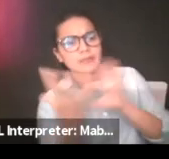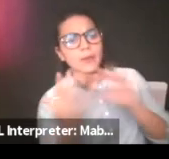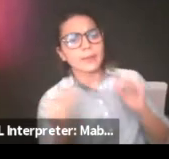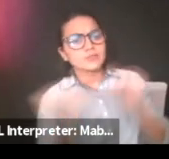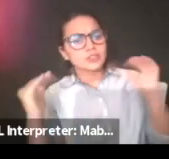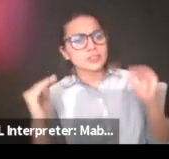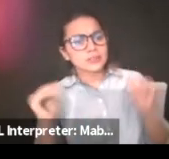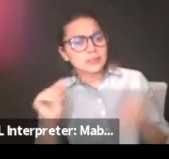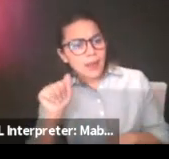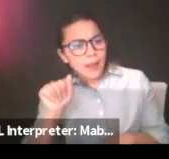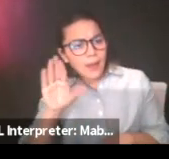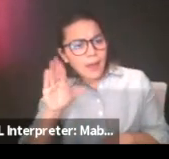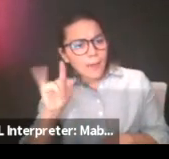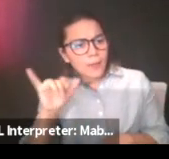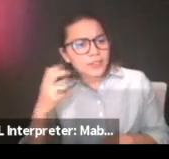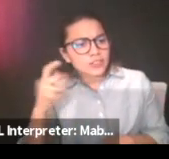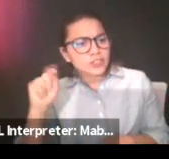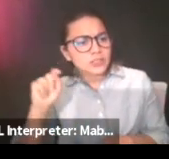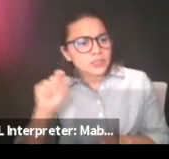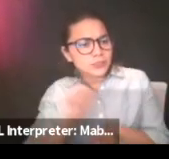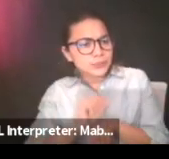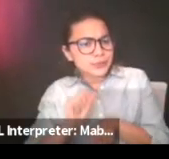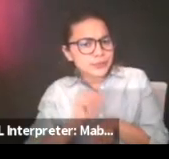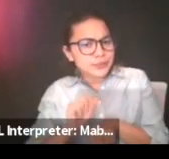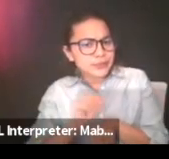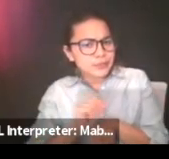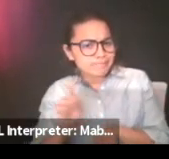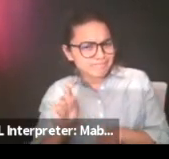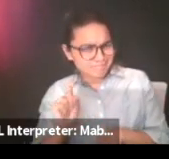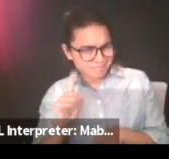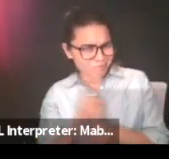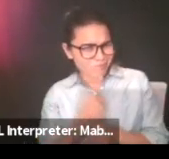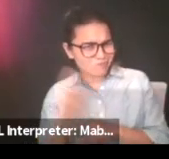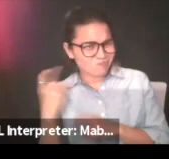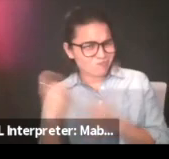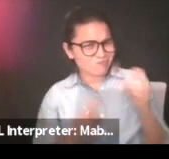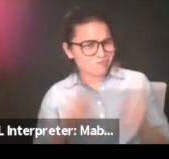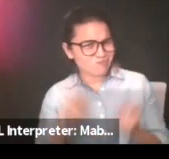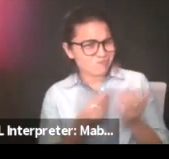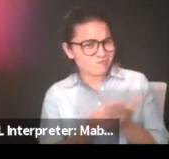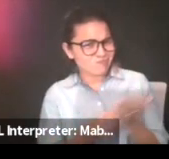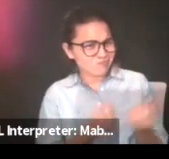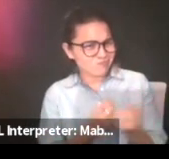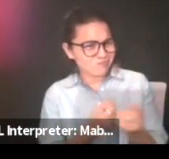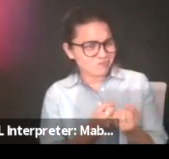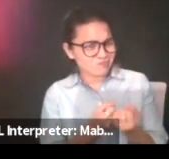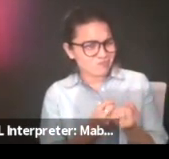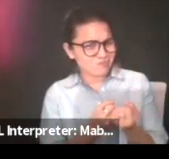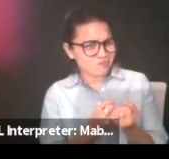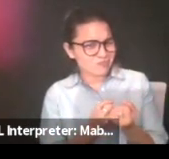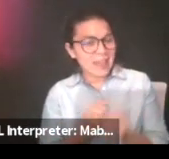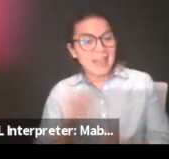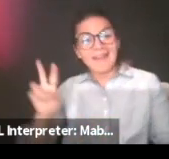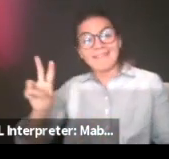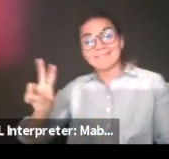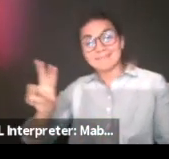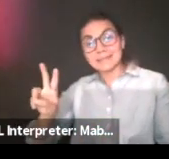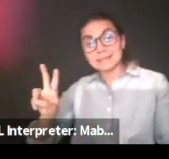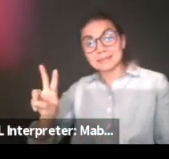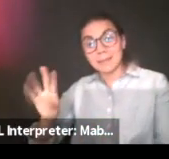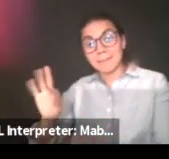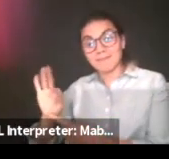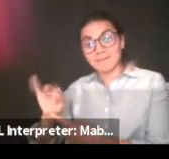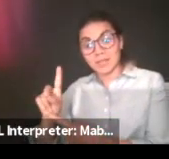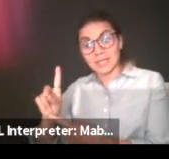They ask, with huge increases in victim services funding in the last few years, could this be an appropriate funding source